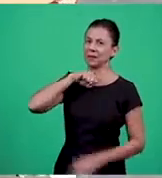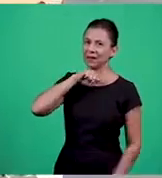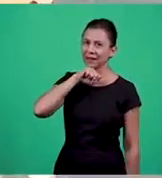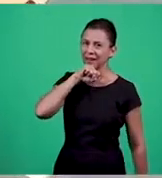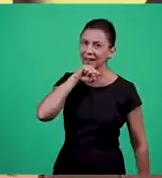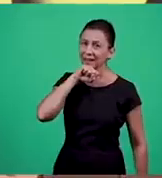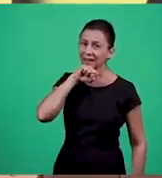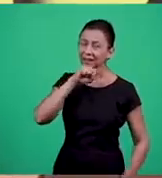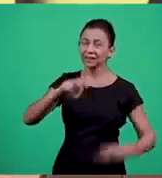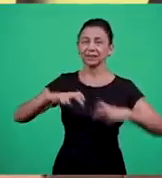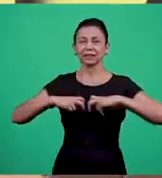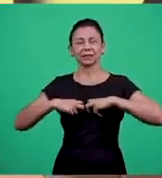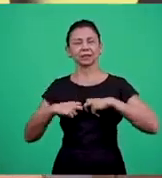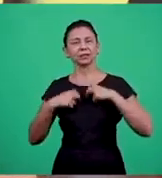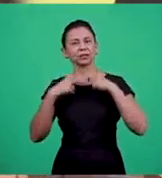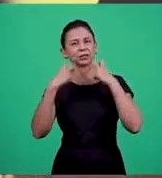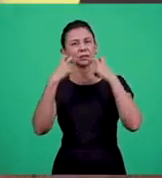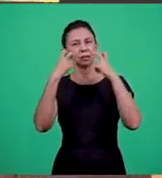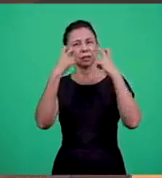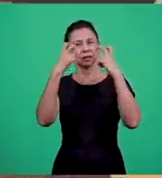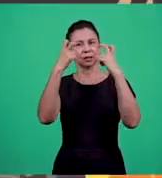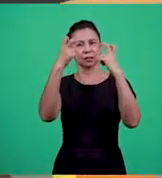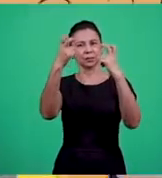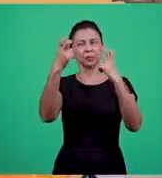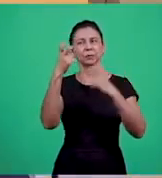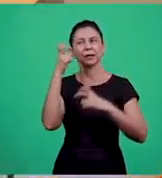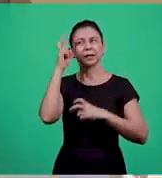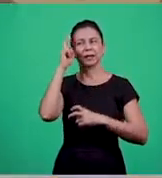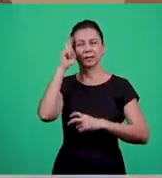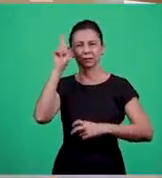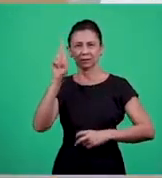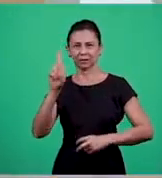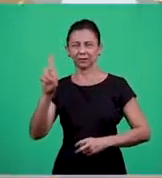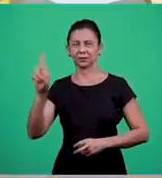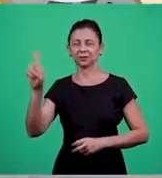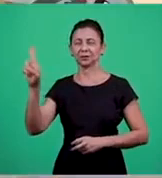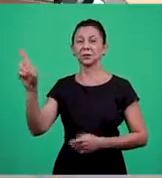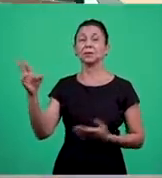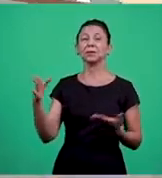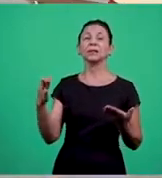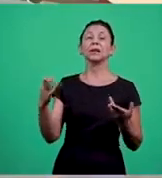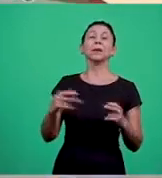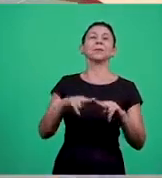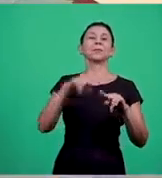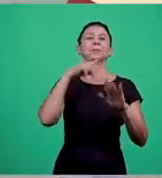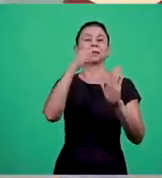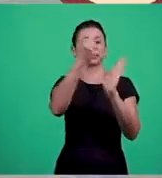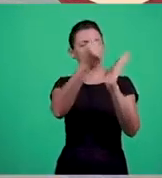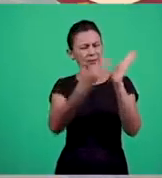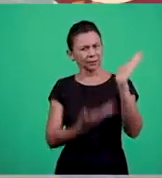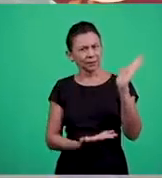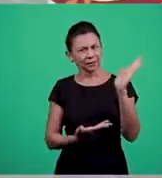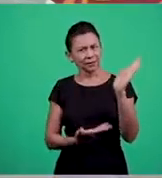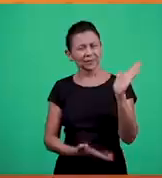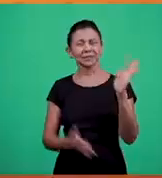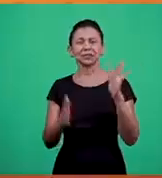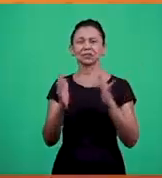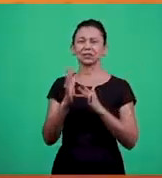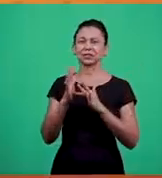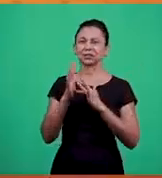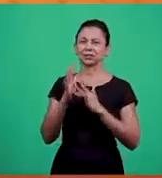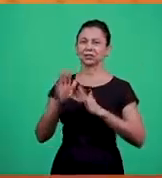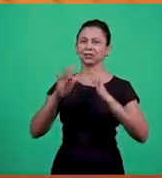My God, my Father, I plead to you, O Lord, through the blood